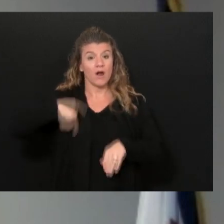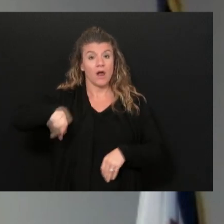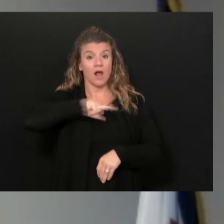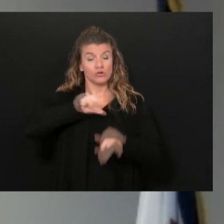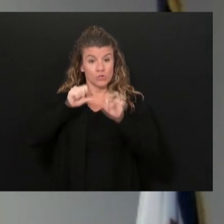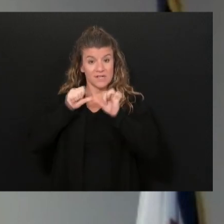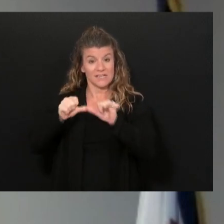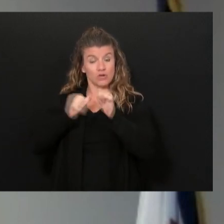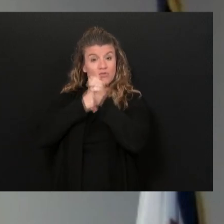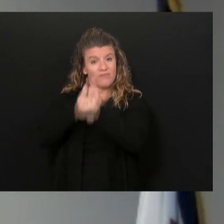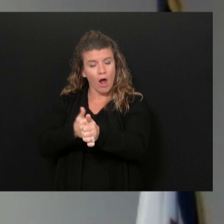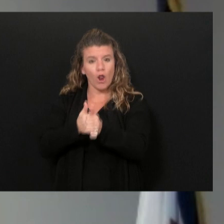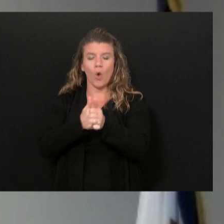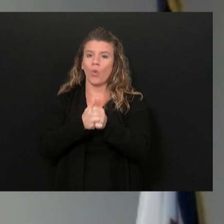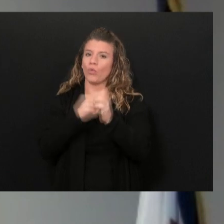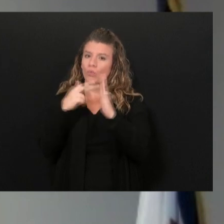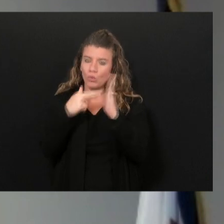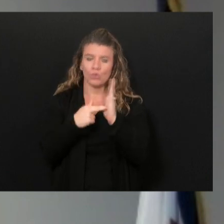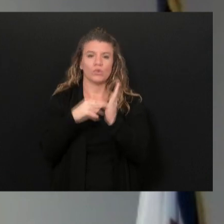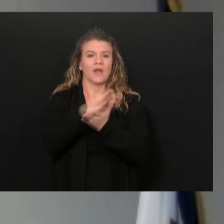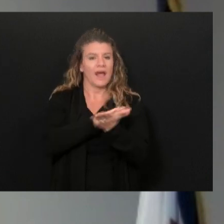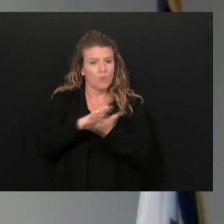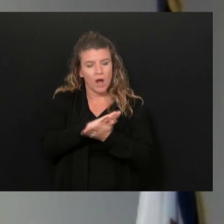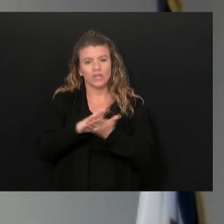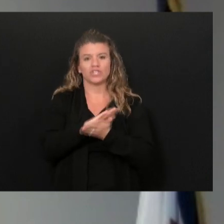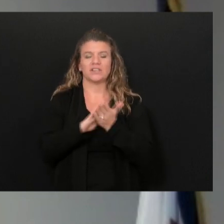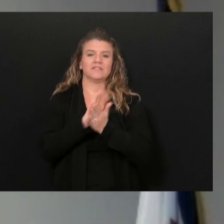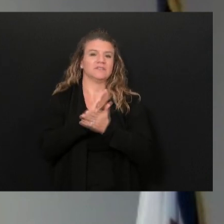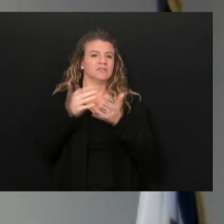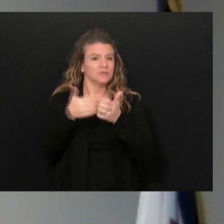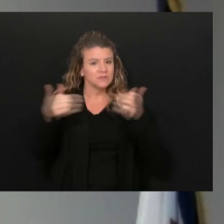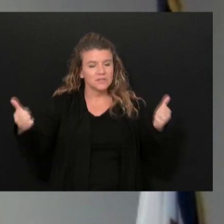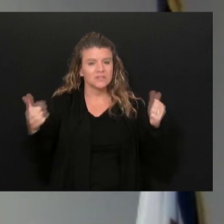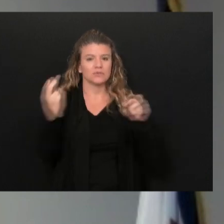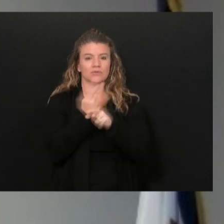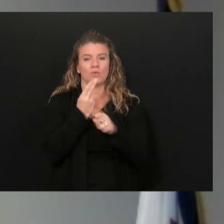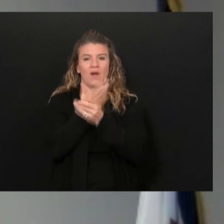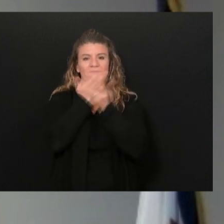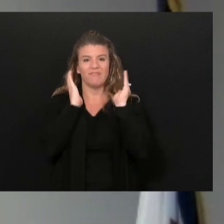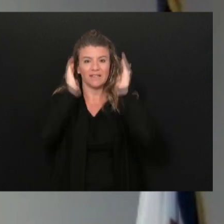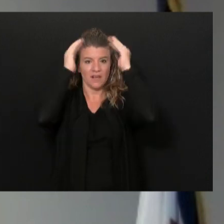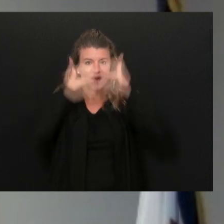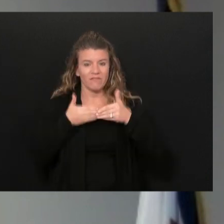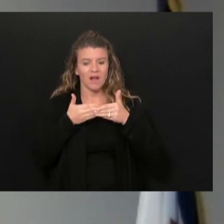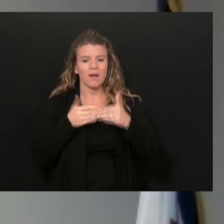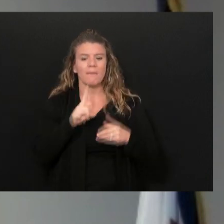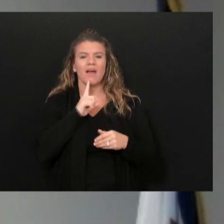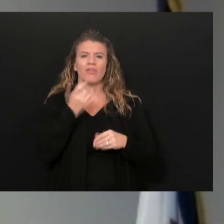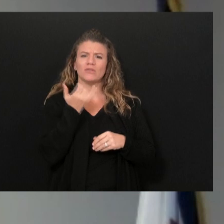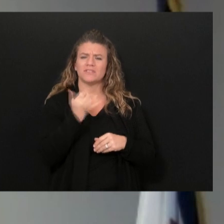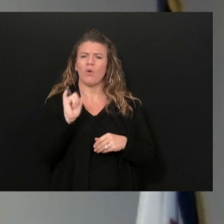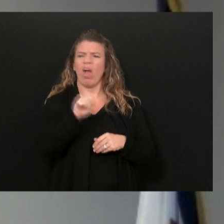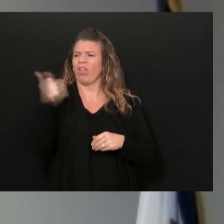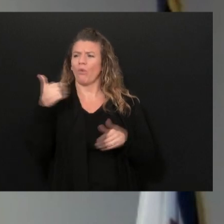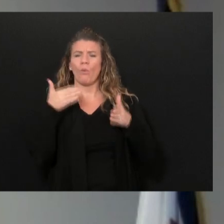good hand washing and social distancing and wearing face coverings, there are ways to honor mom that do not pose